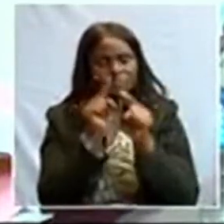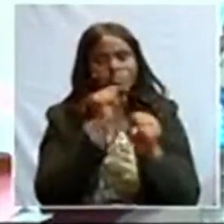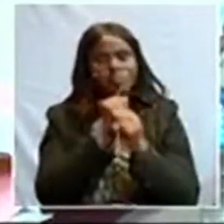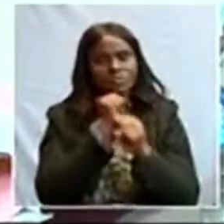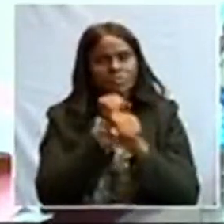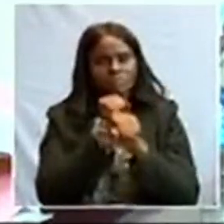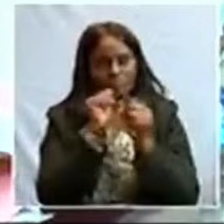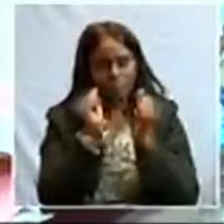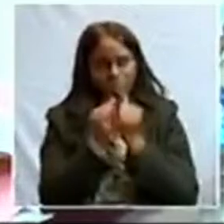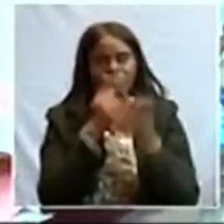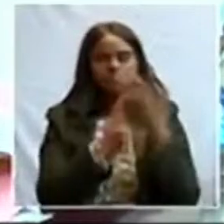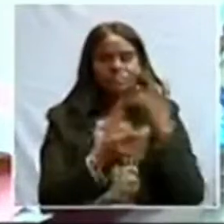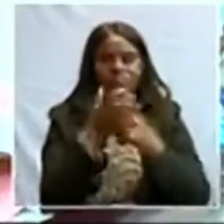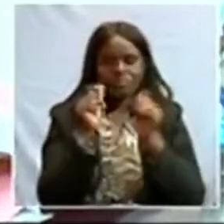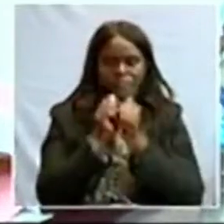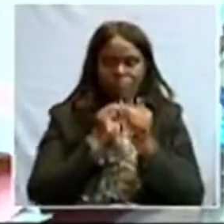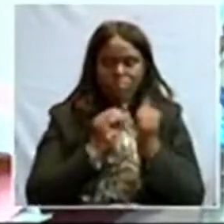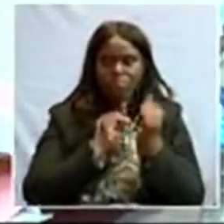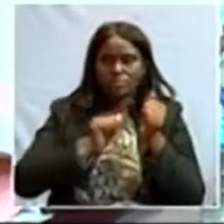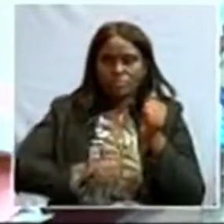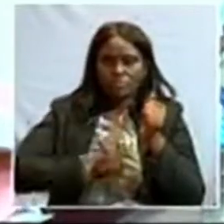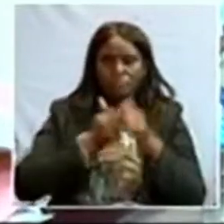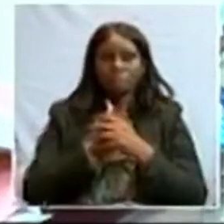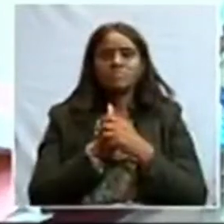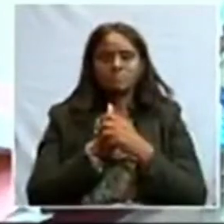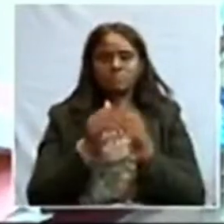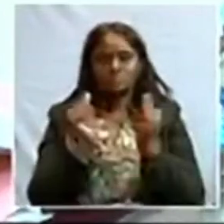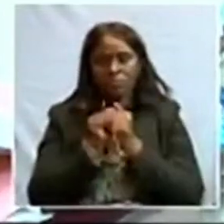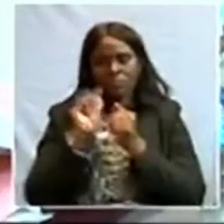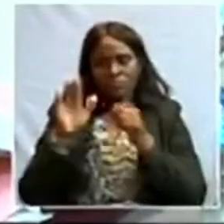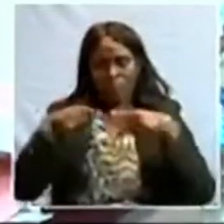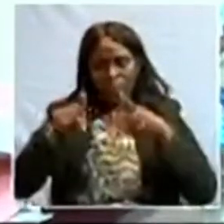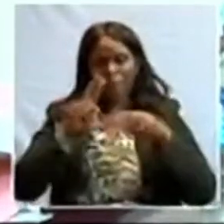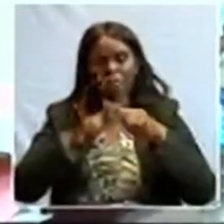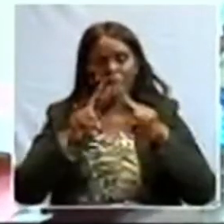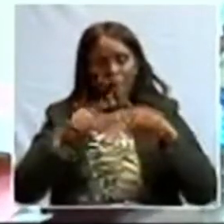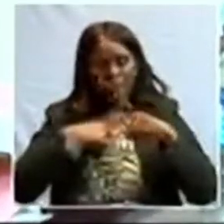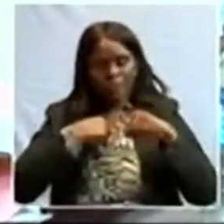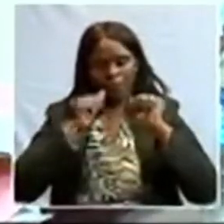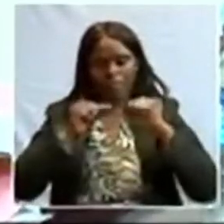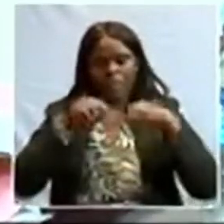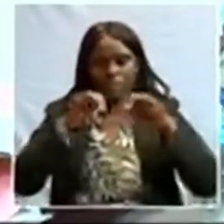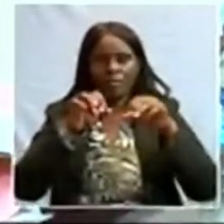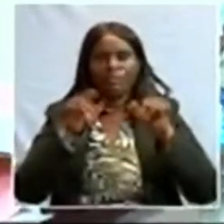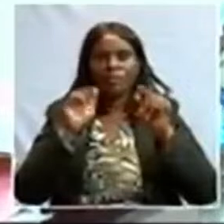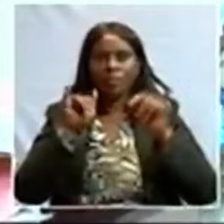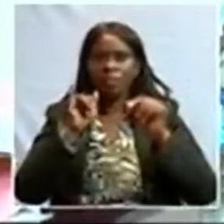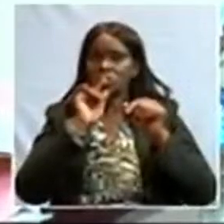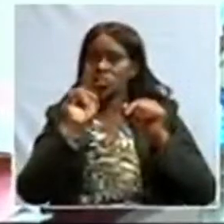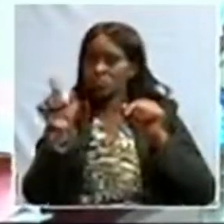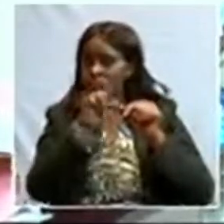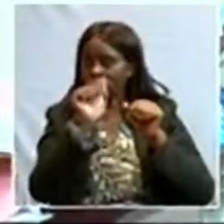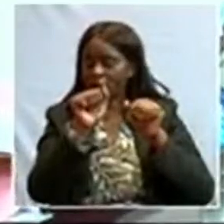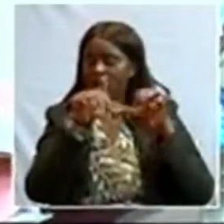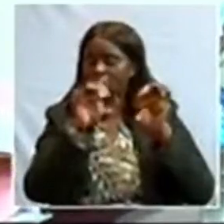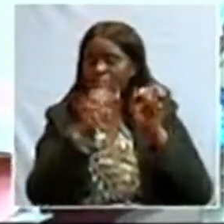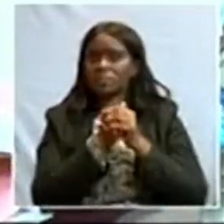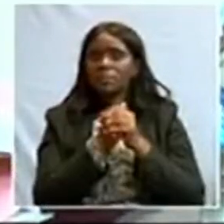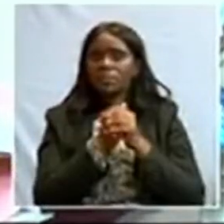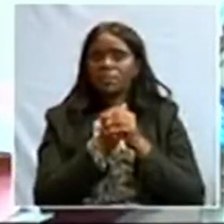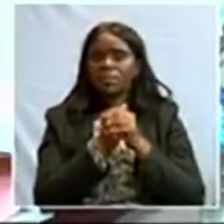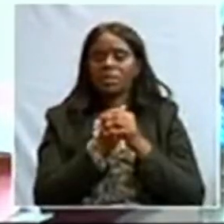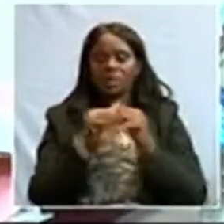with consultation with ourselves. With your permission, Chair, I can proceed to the other question. Proceed.